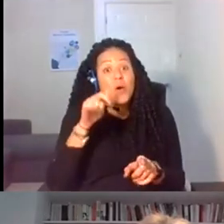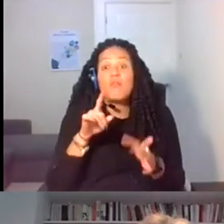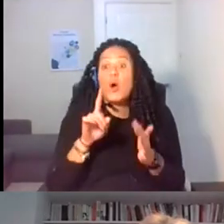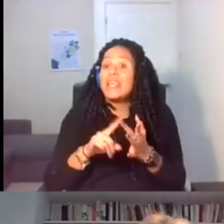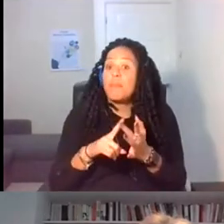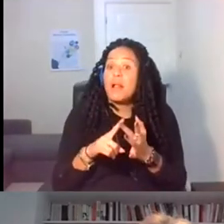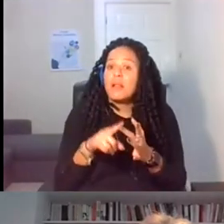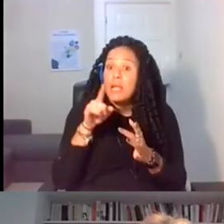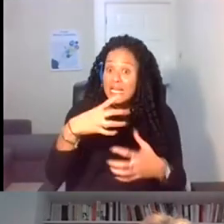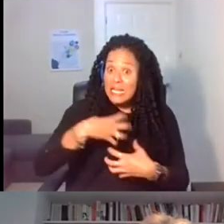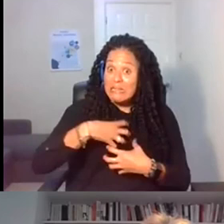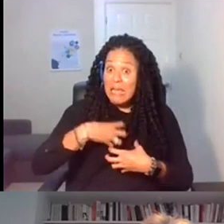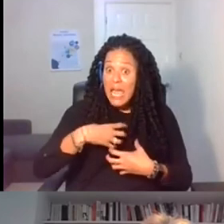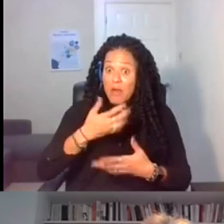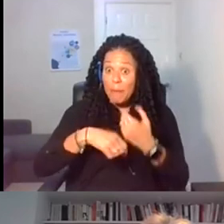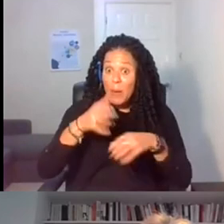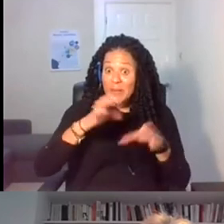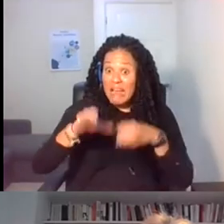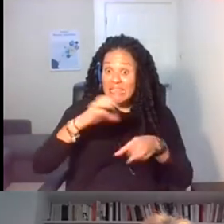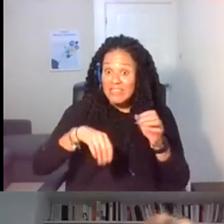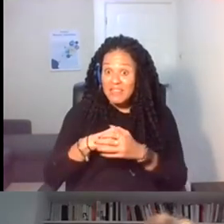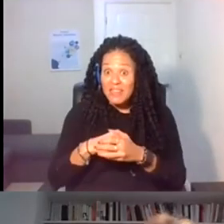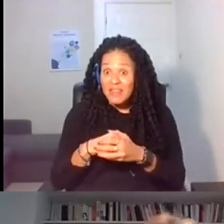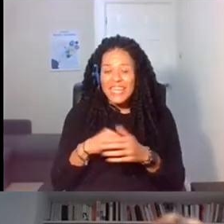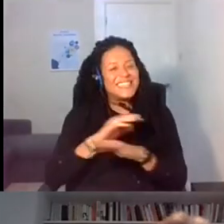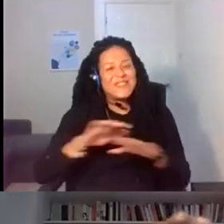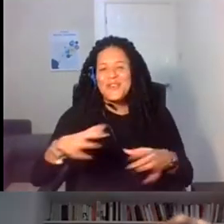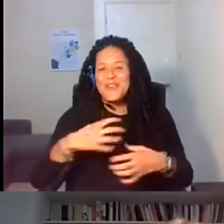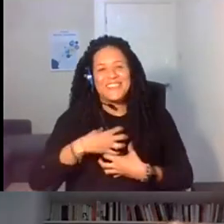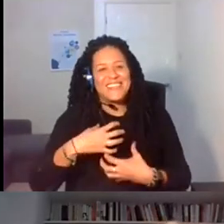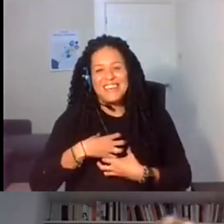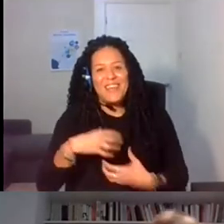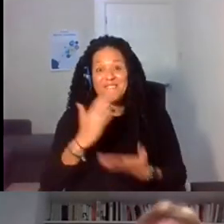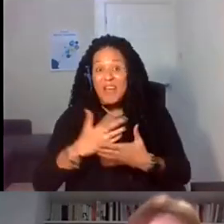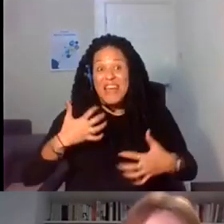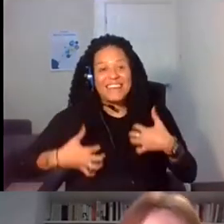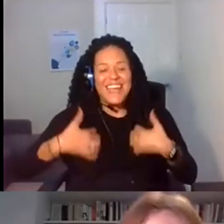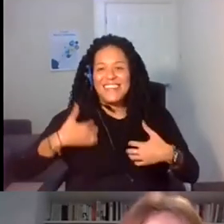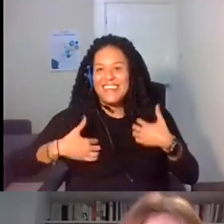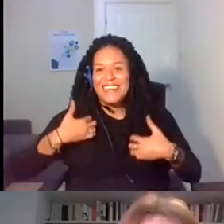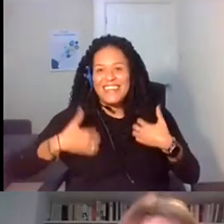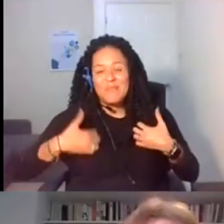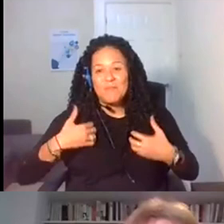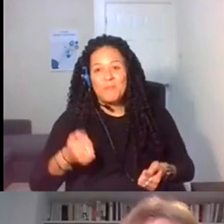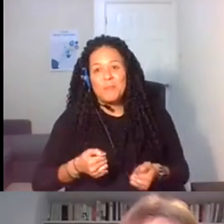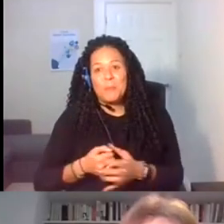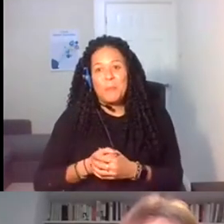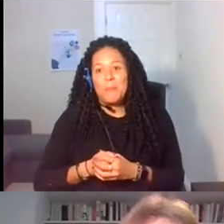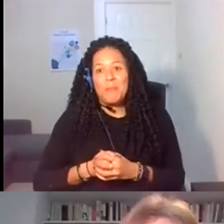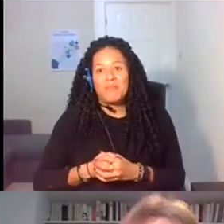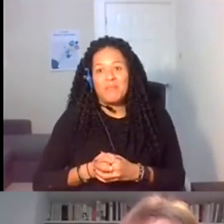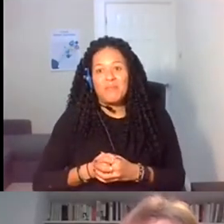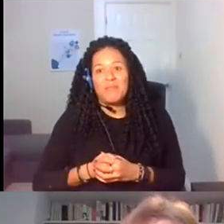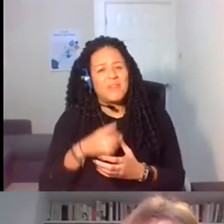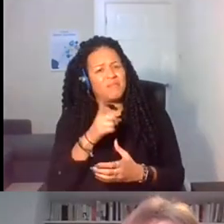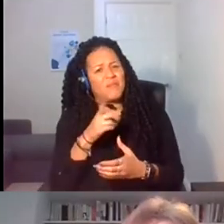it scary being a scientist? It is not. It is very exciting. And the science, I